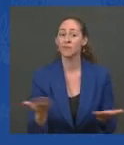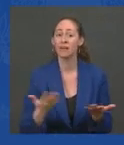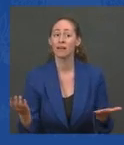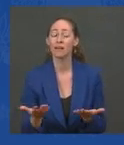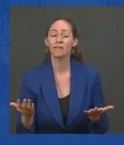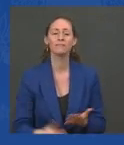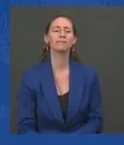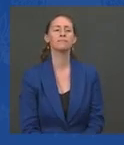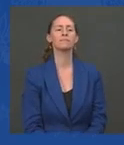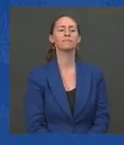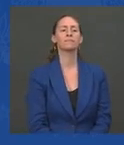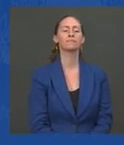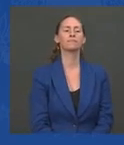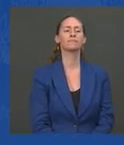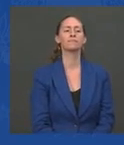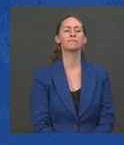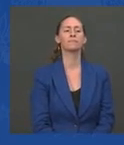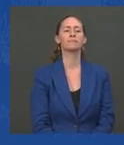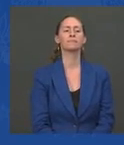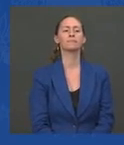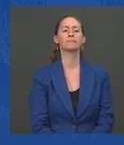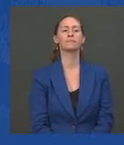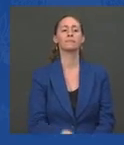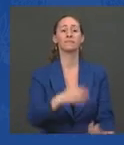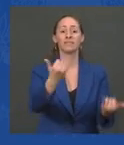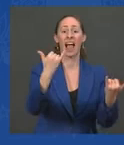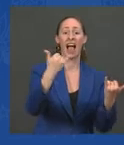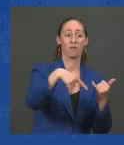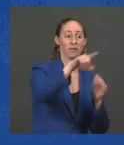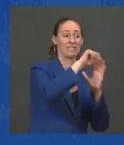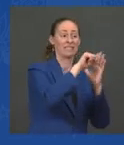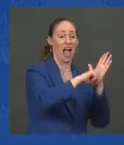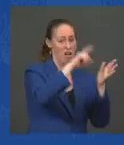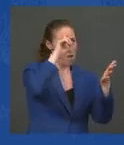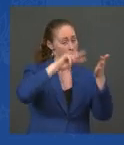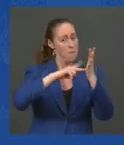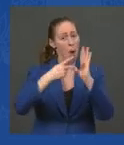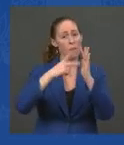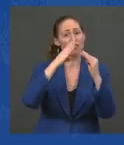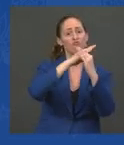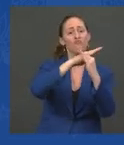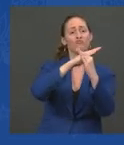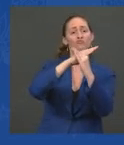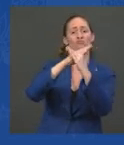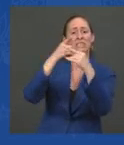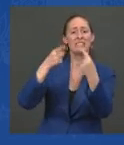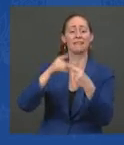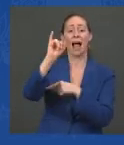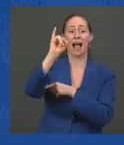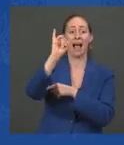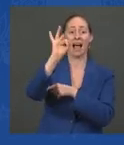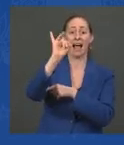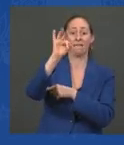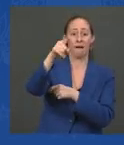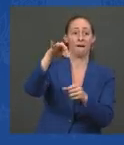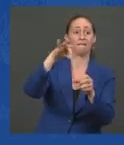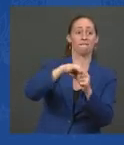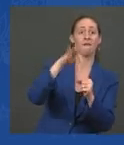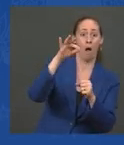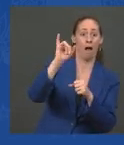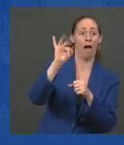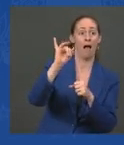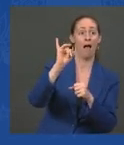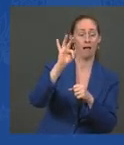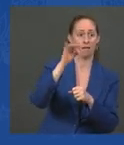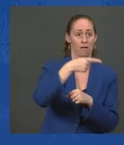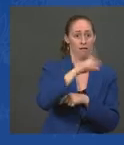state legislatures want to make it harder for you to vote. And if you do vote, they want to be able to tell you whether or not your vote